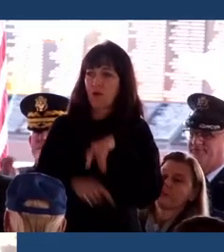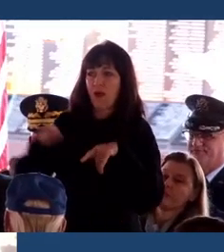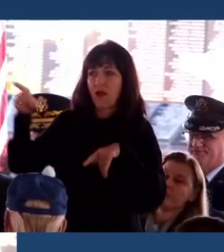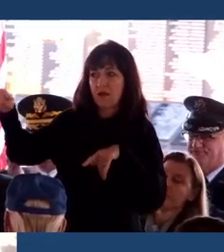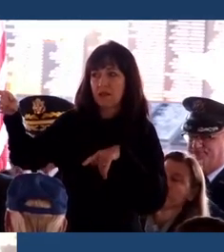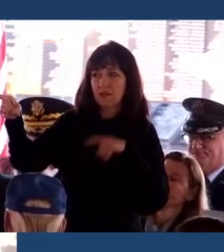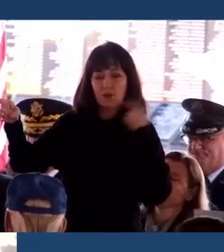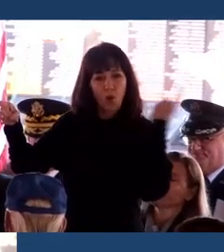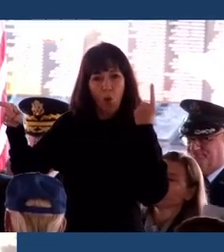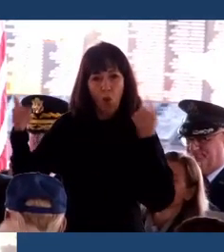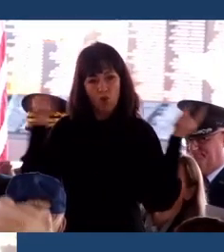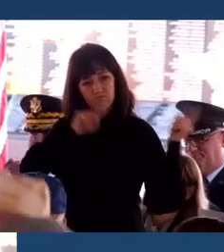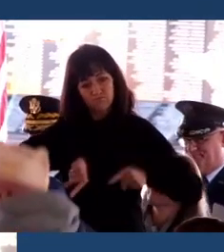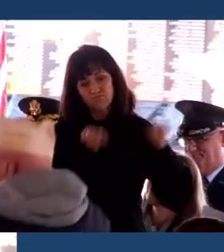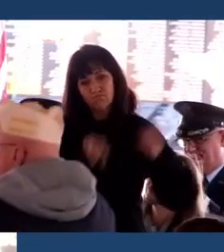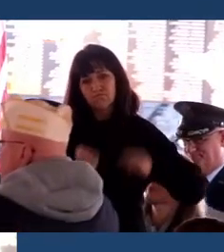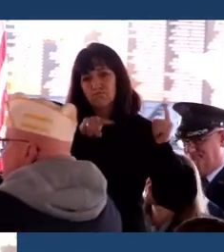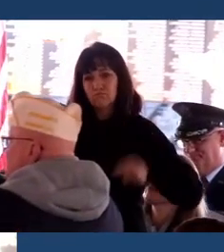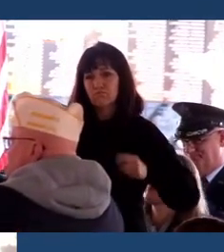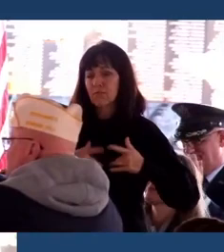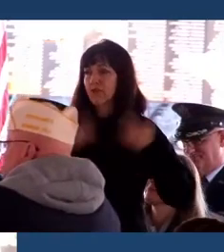please stand.